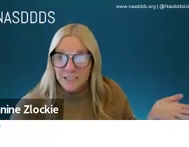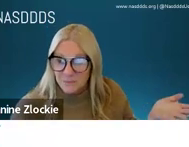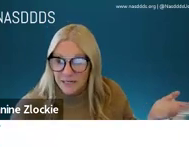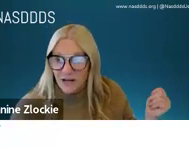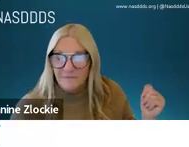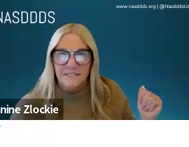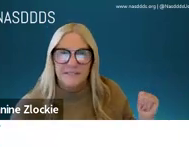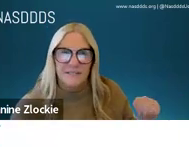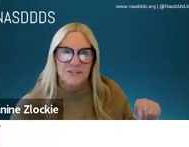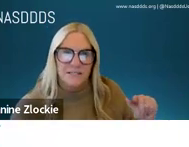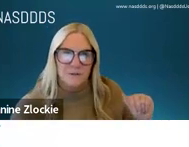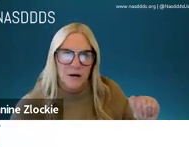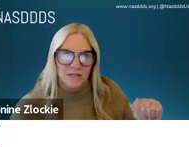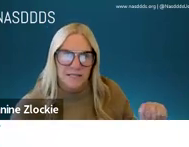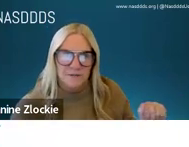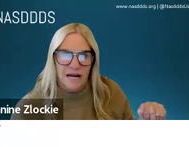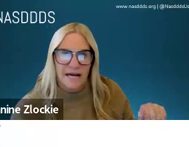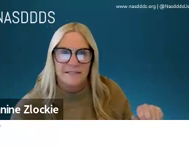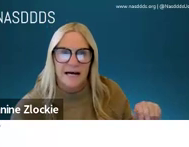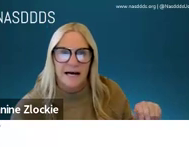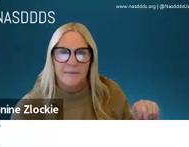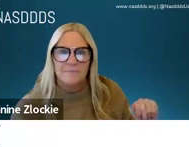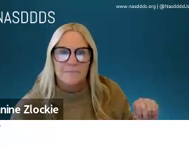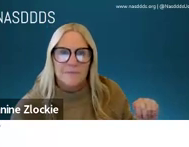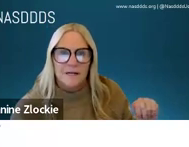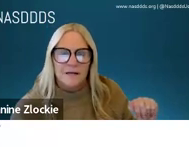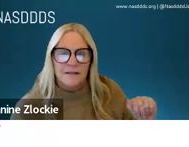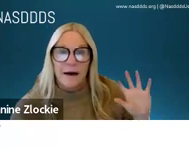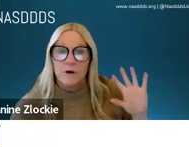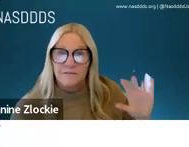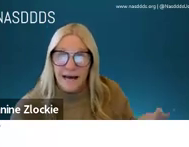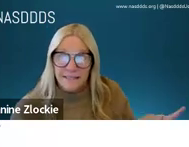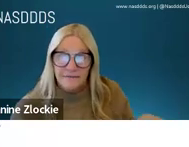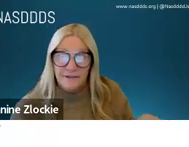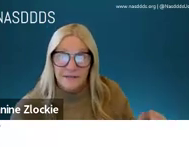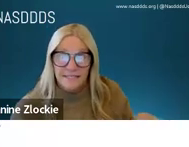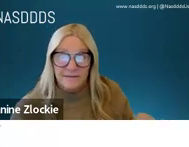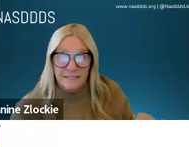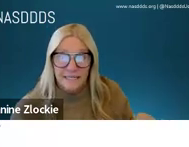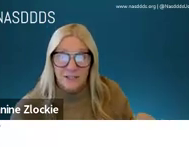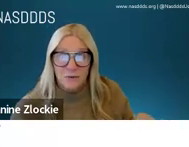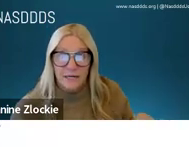Case management and conflict of interest is part of these regs. That were effective